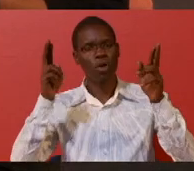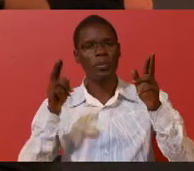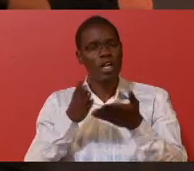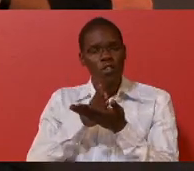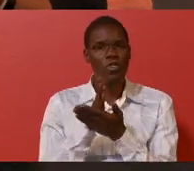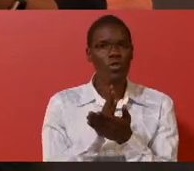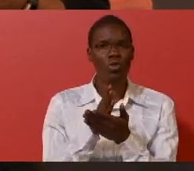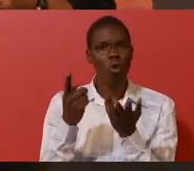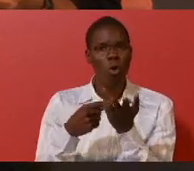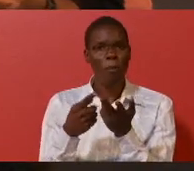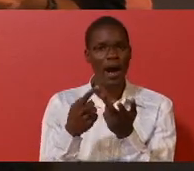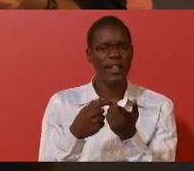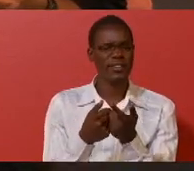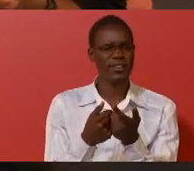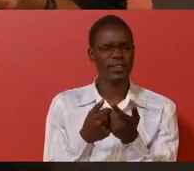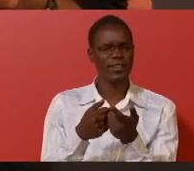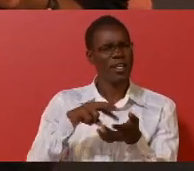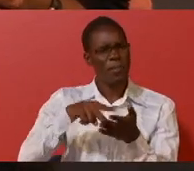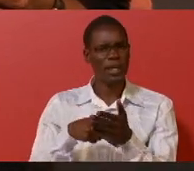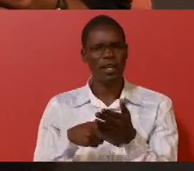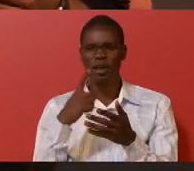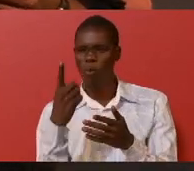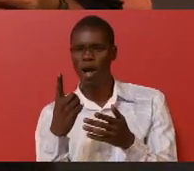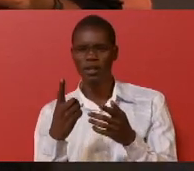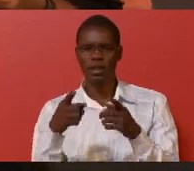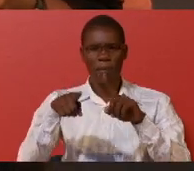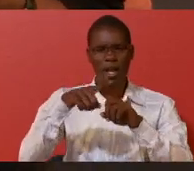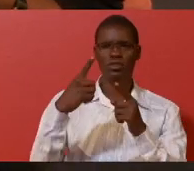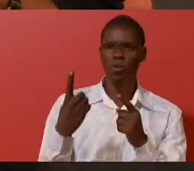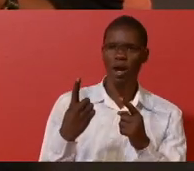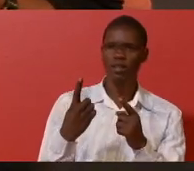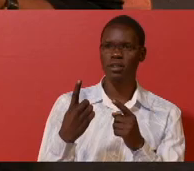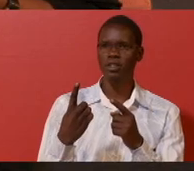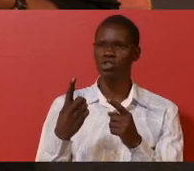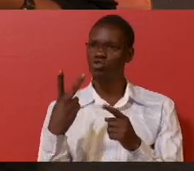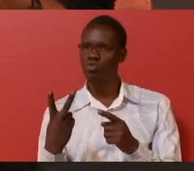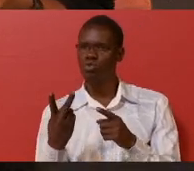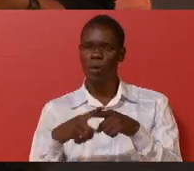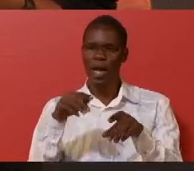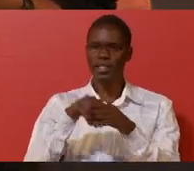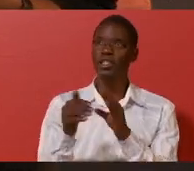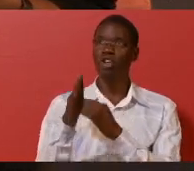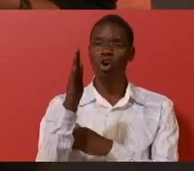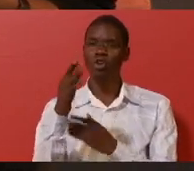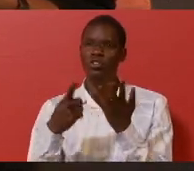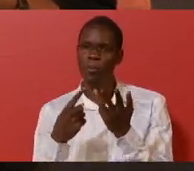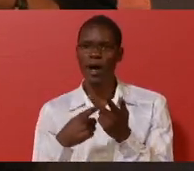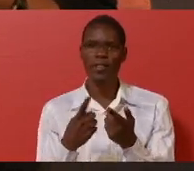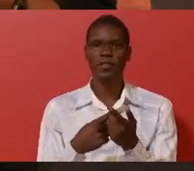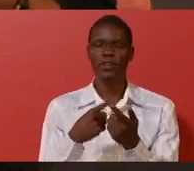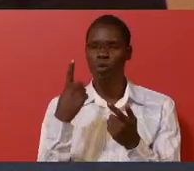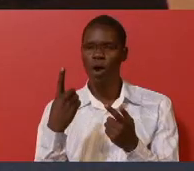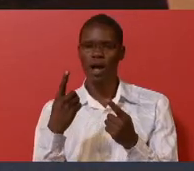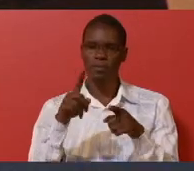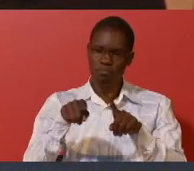mathematically, it doesn't make sense. But in God's mathematics, it makes all the sense in the world.